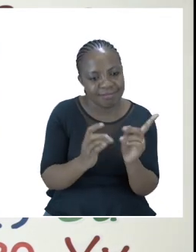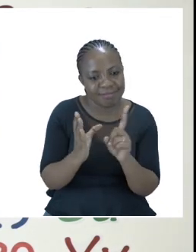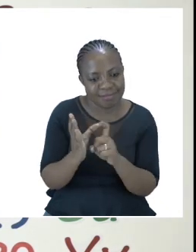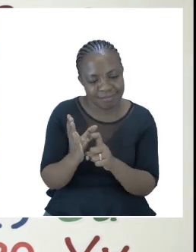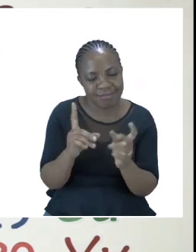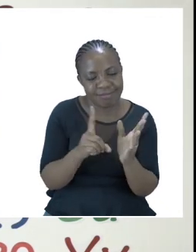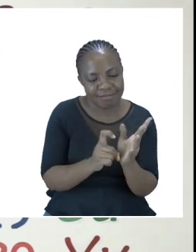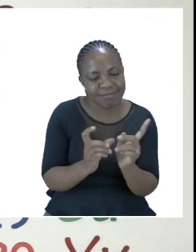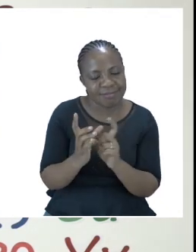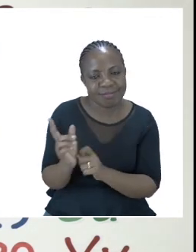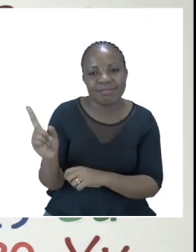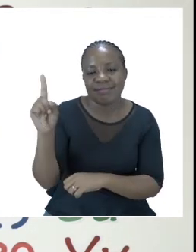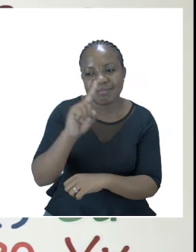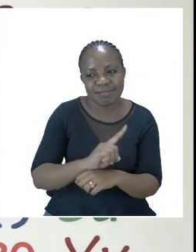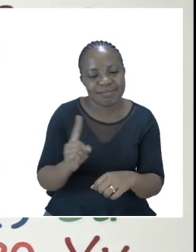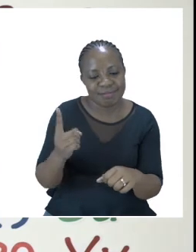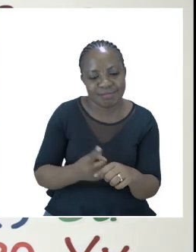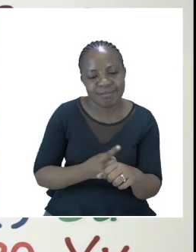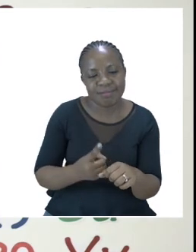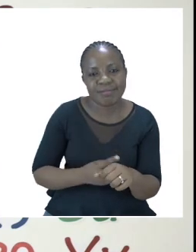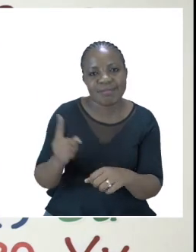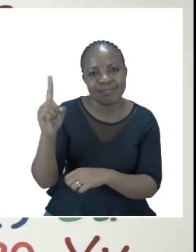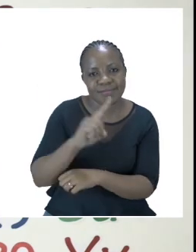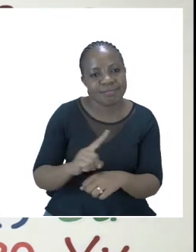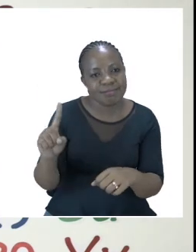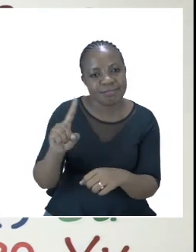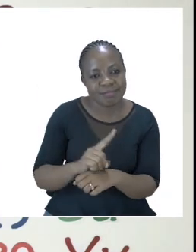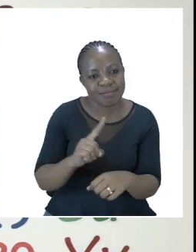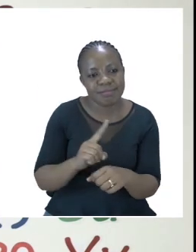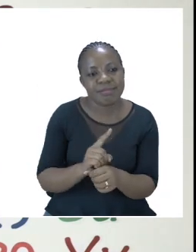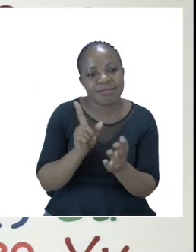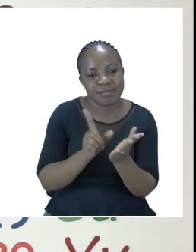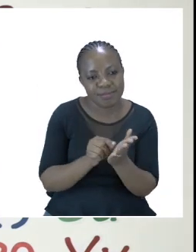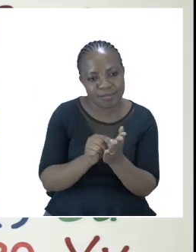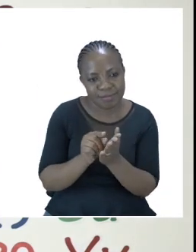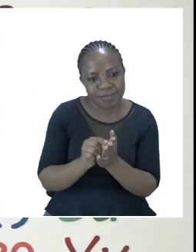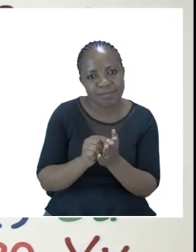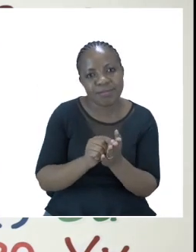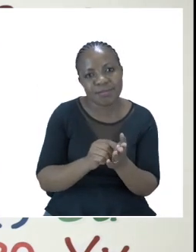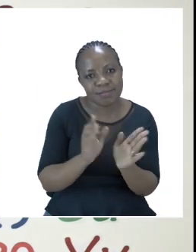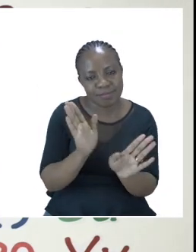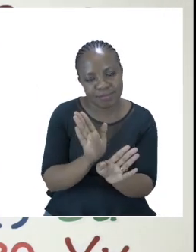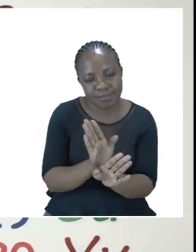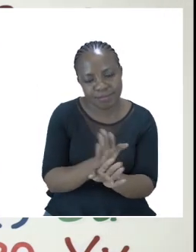Sanitize every day so the germs can stay away.